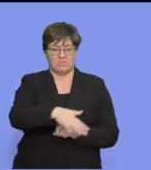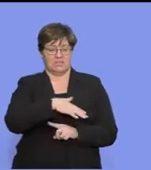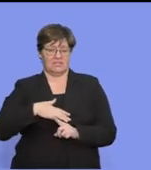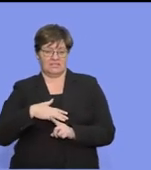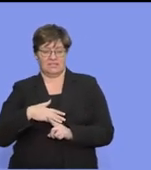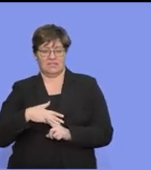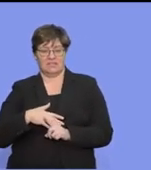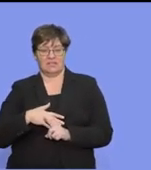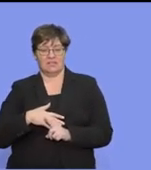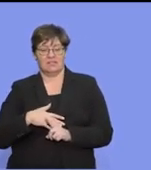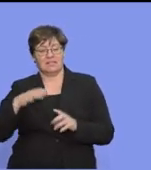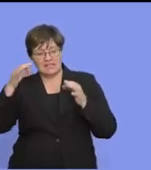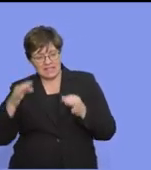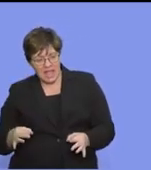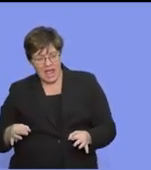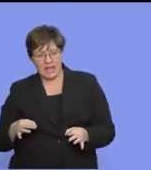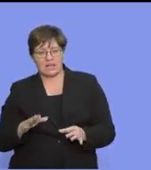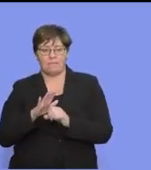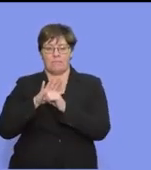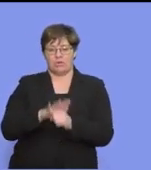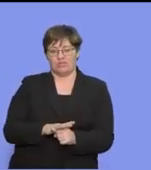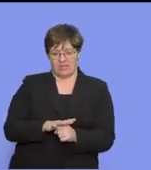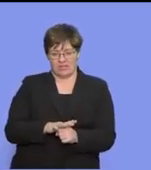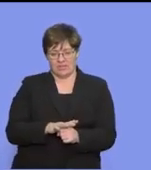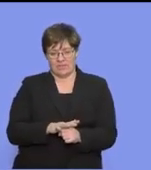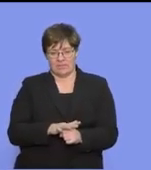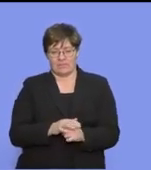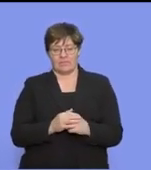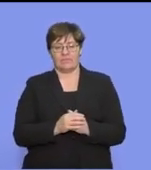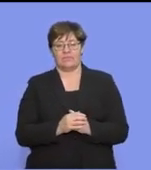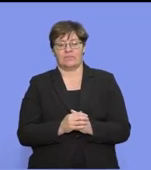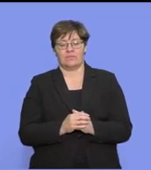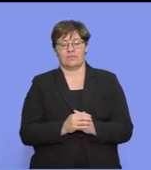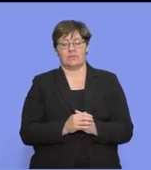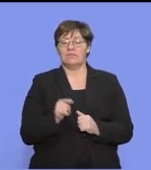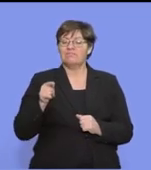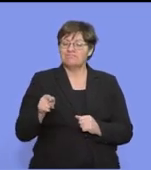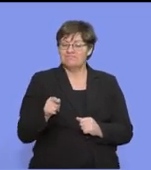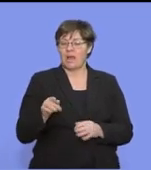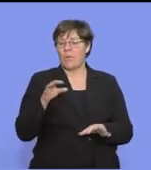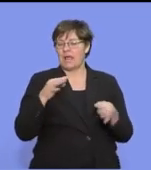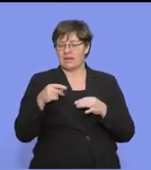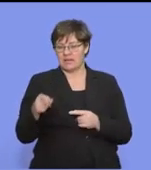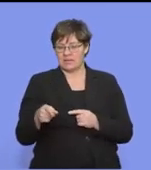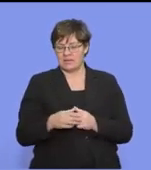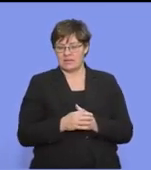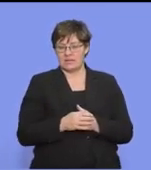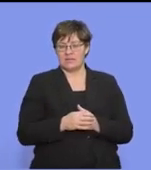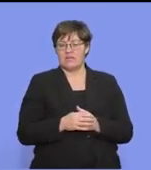Darwinism, the environment exercises selective pressure. And remember when I went